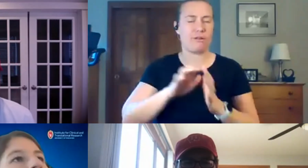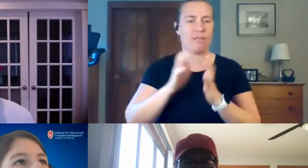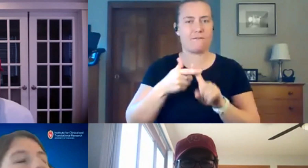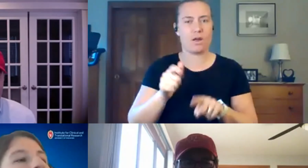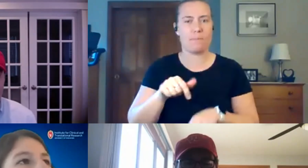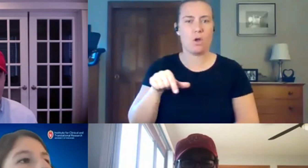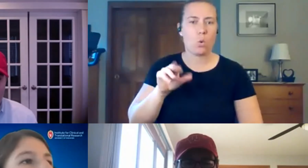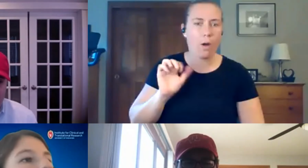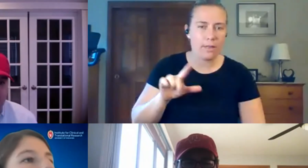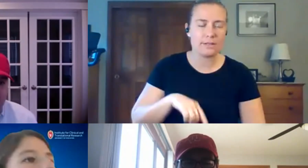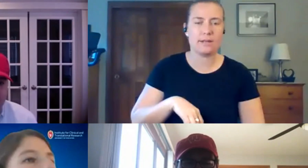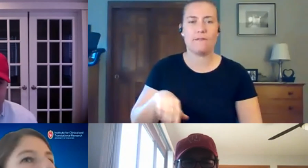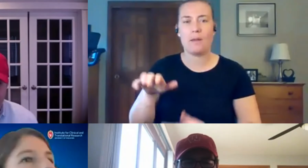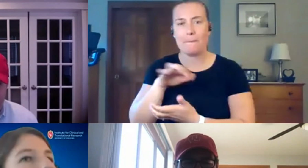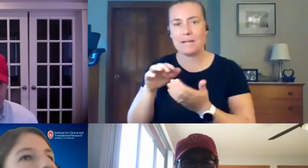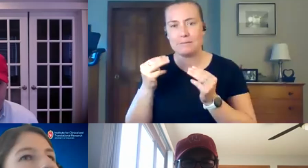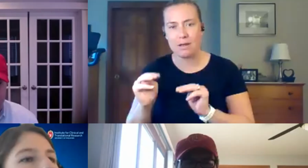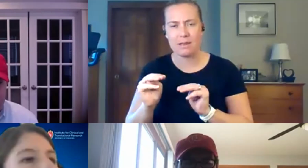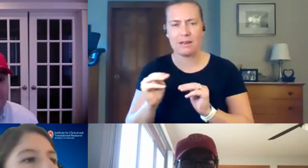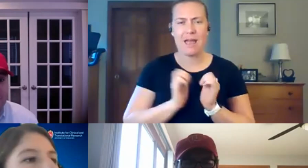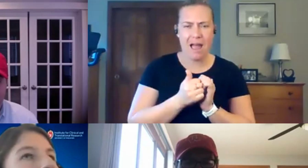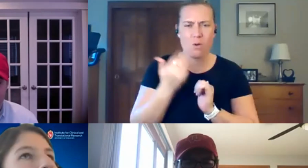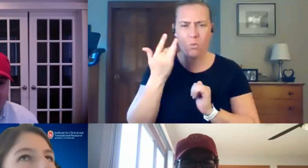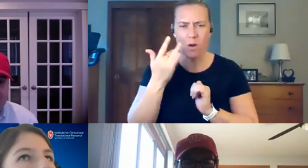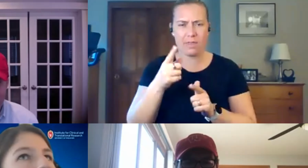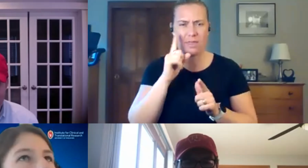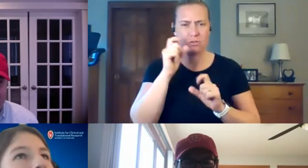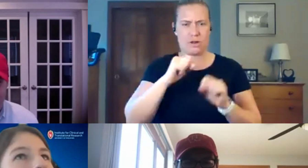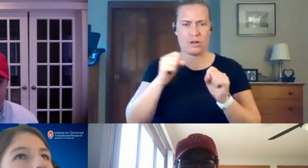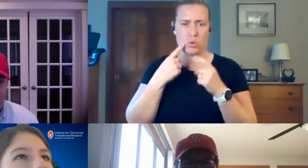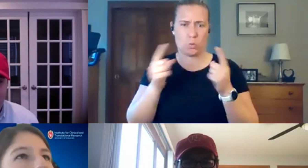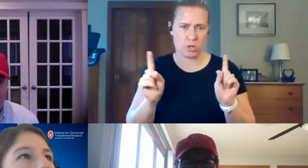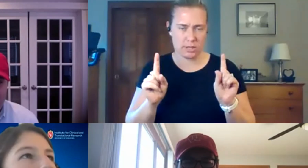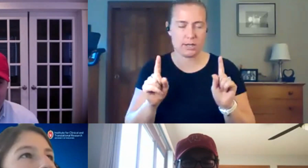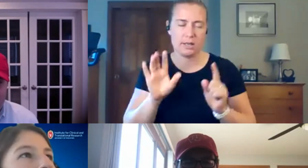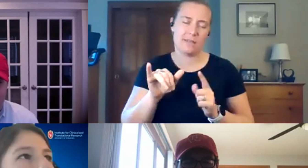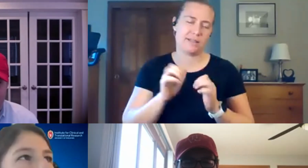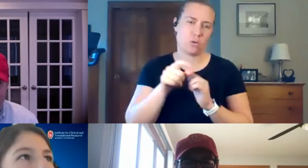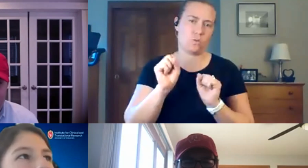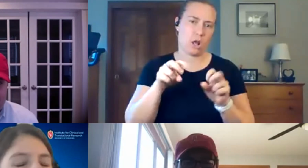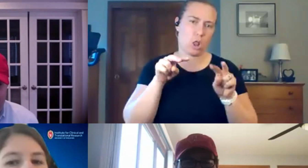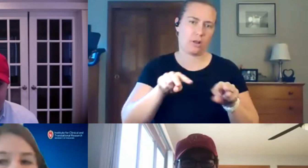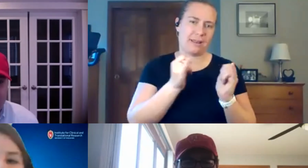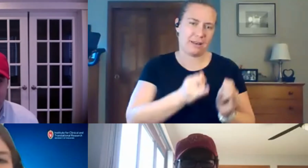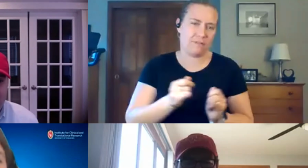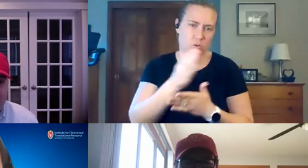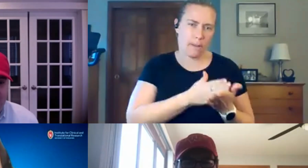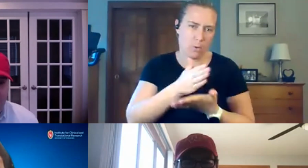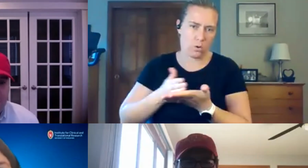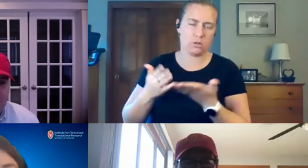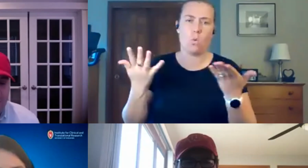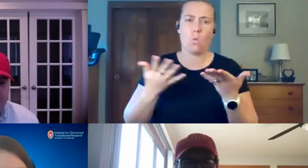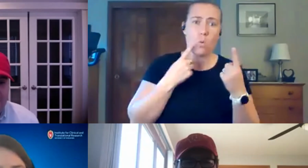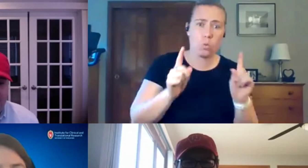these strategies are working. And that's one way that we could look at individual components and see, what did people like, what was helpful to